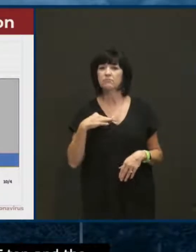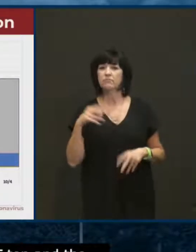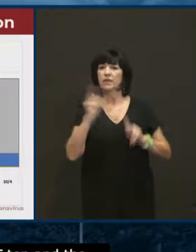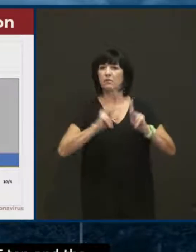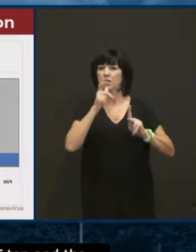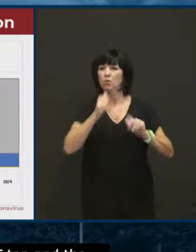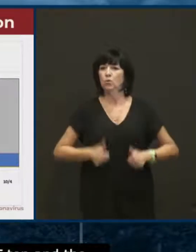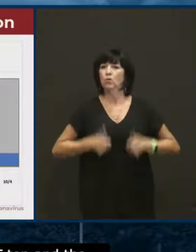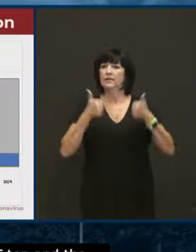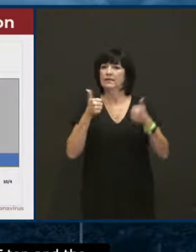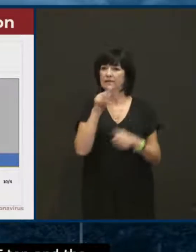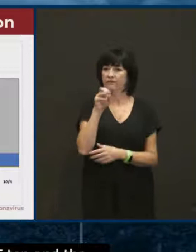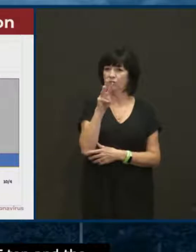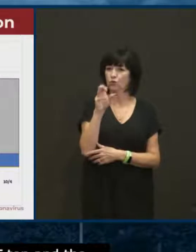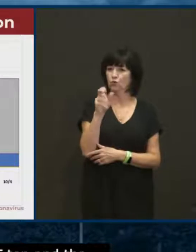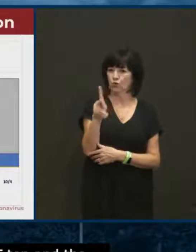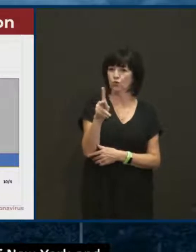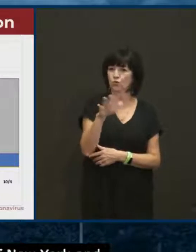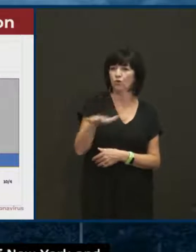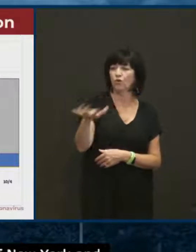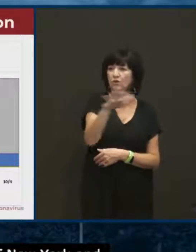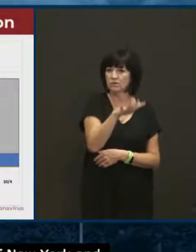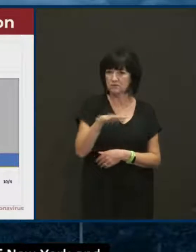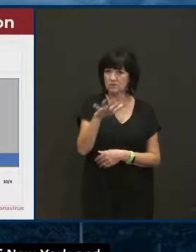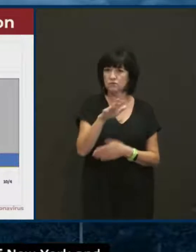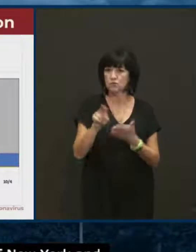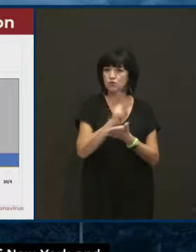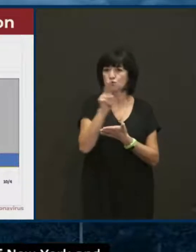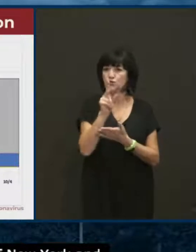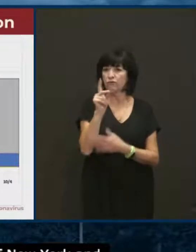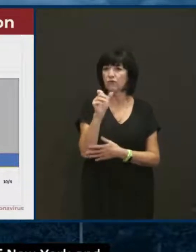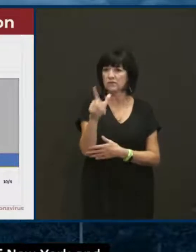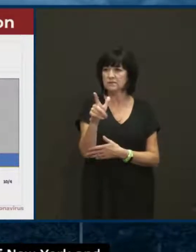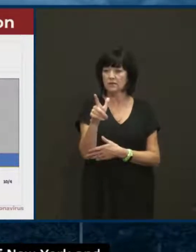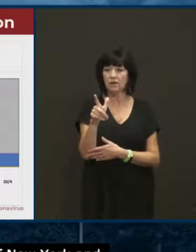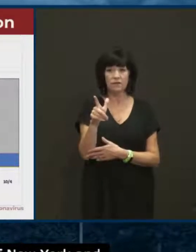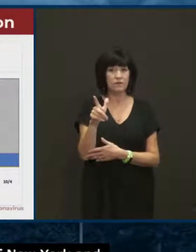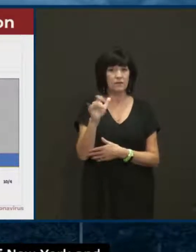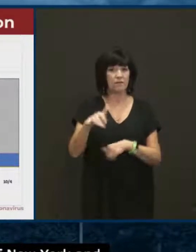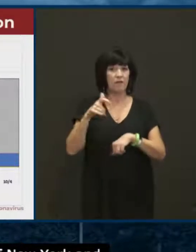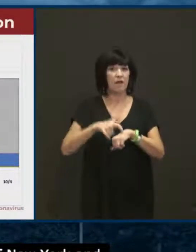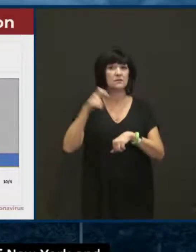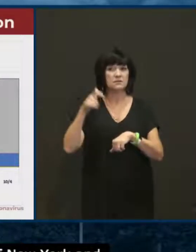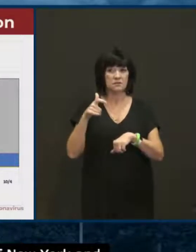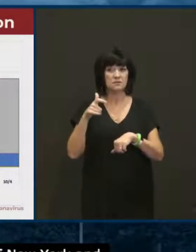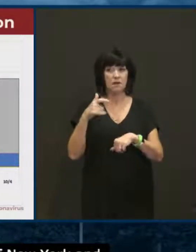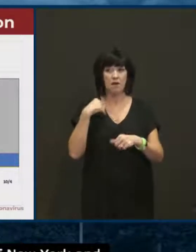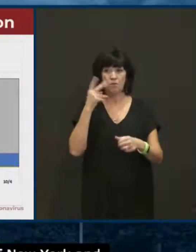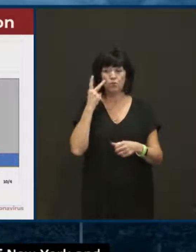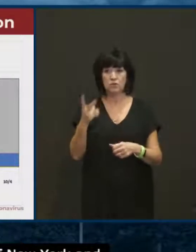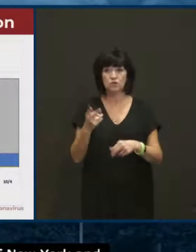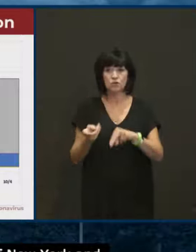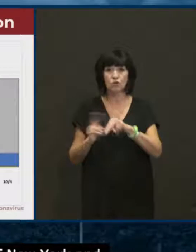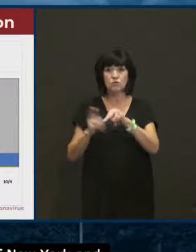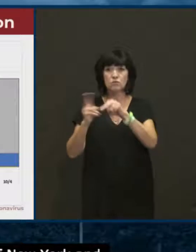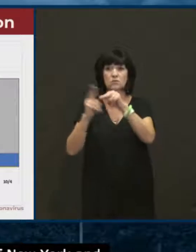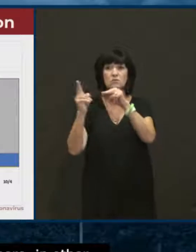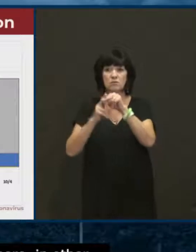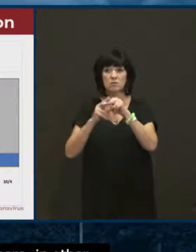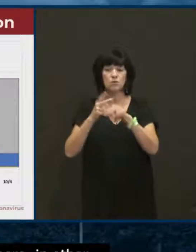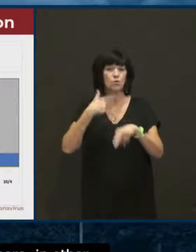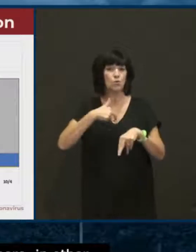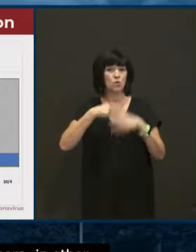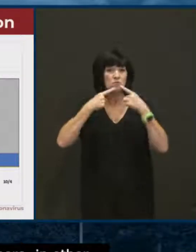doing an excellent job. As we saw this outbreak here, there was a lot of cooperation between